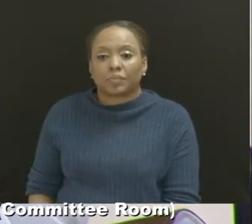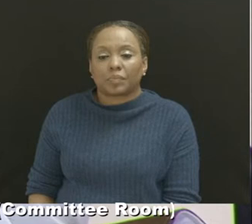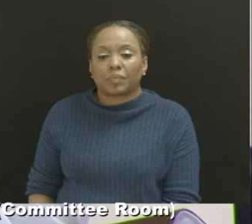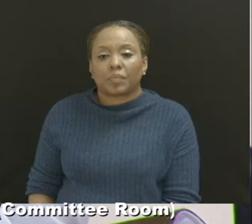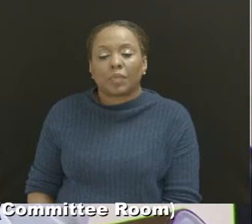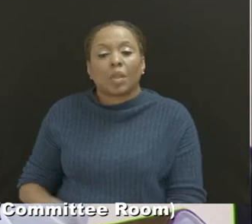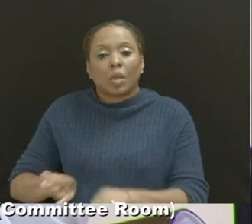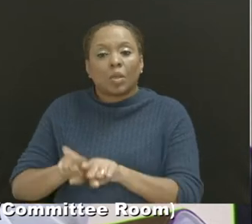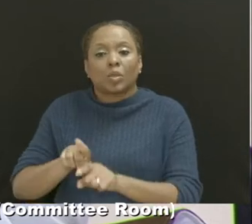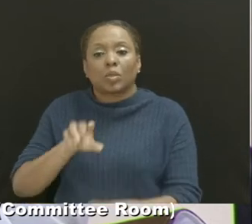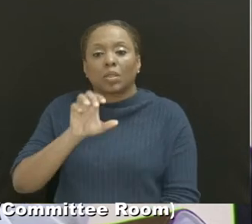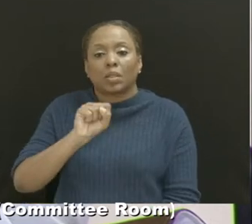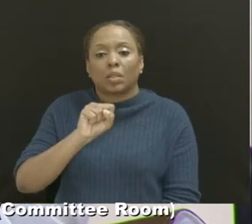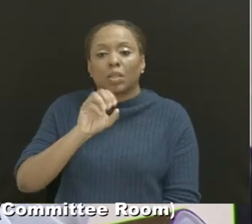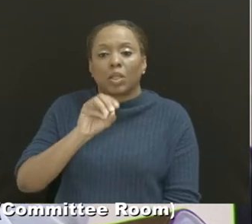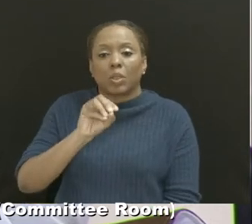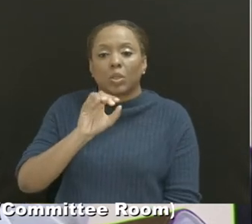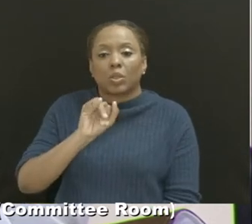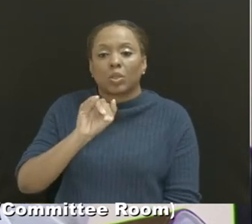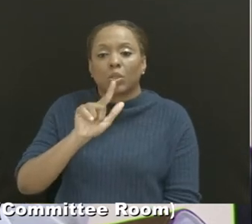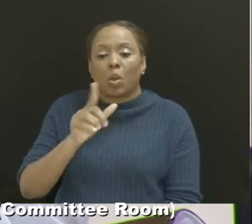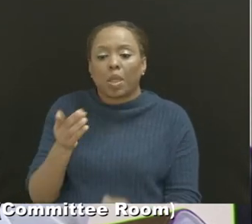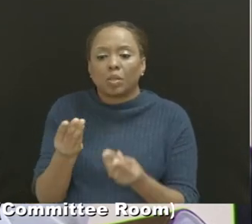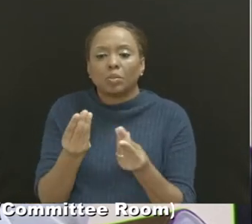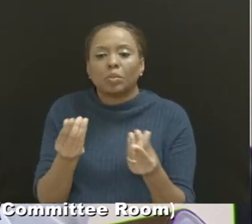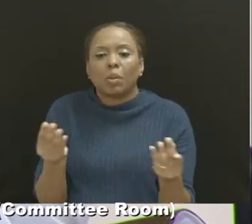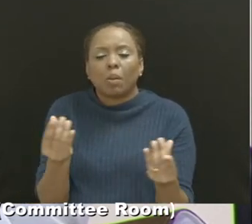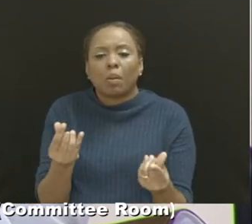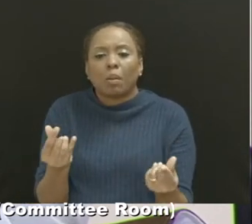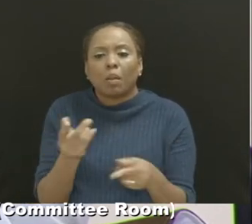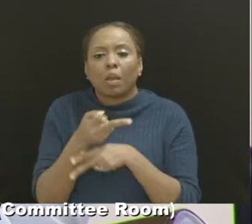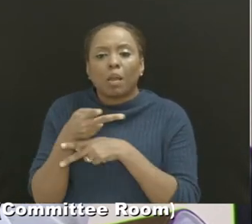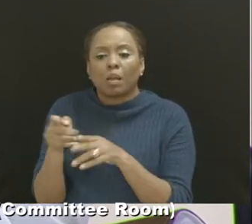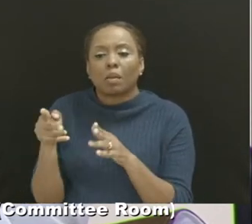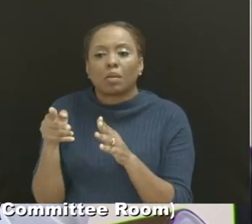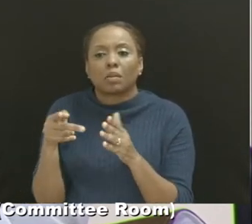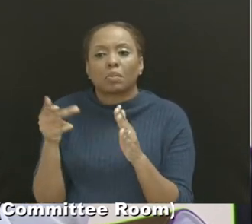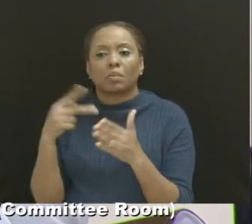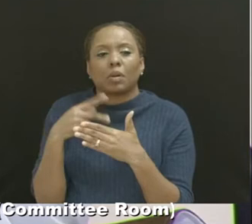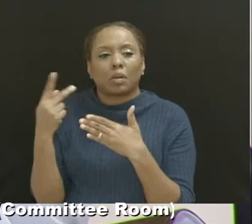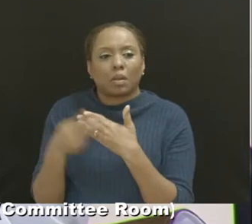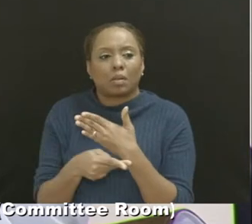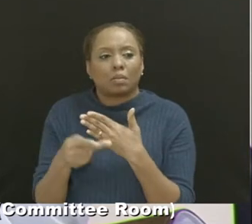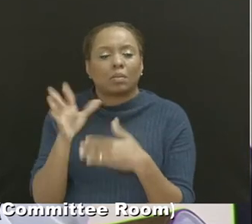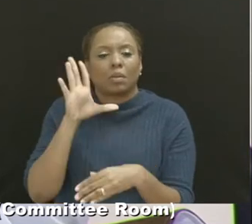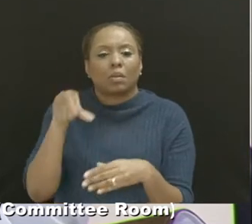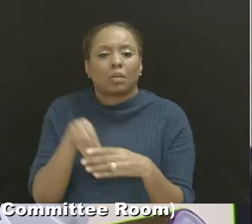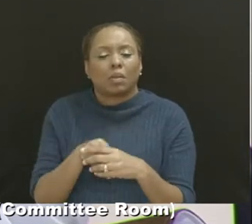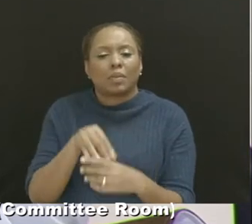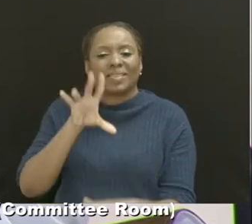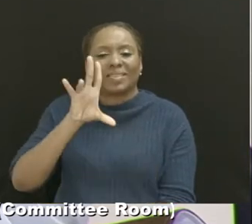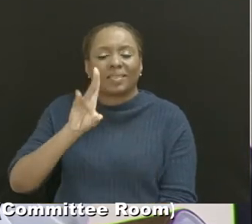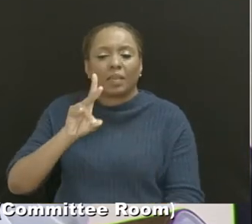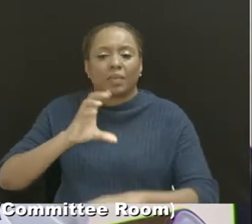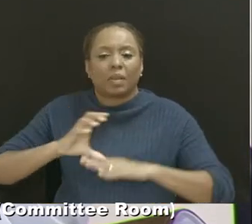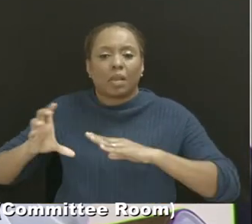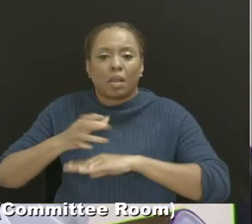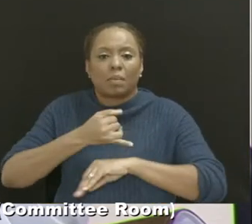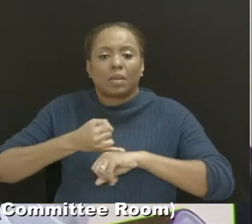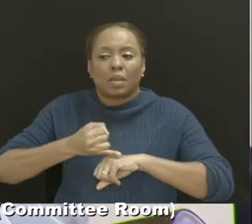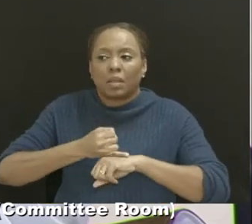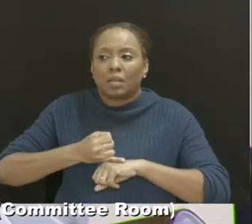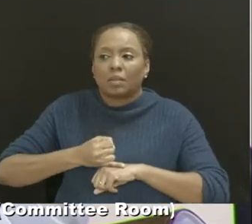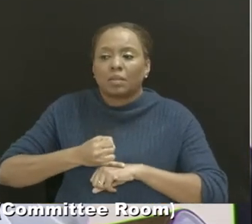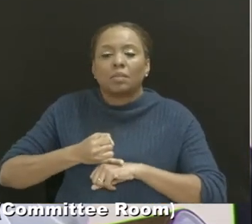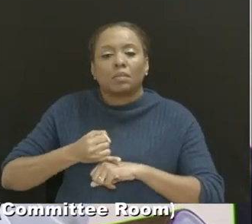care program, which we alluded to earlier, which includes seven Caribbean countries, there's a component that deals with livelihoods and climate change,